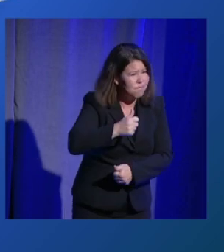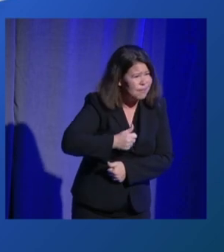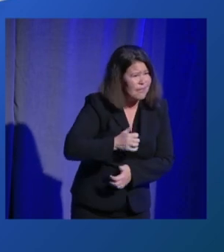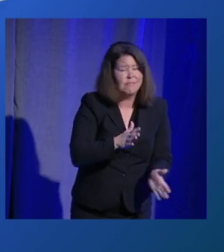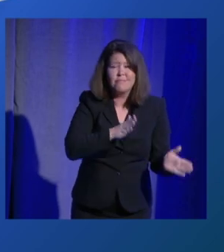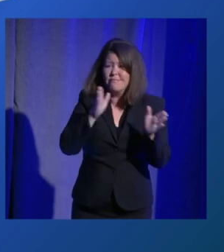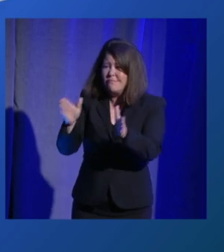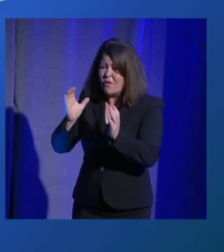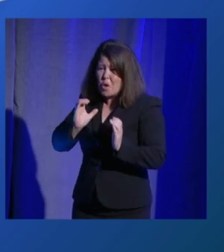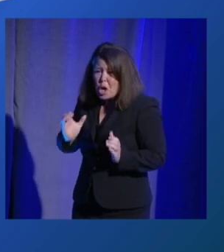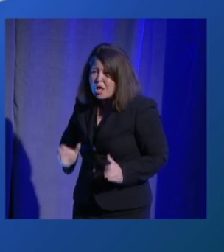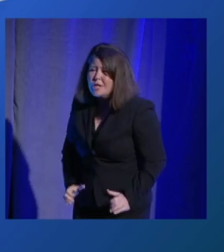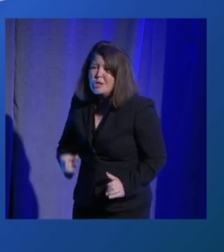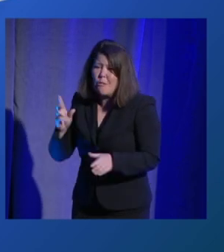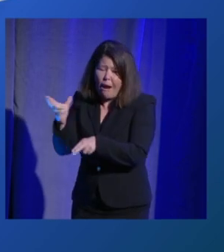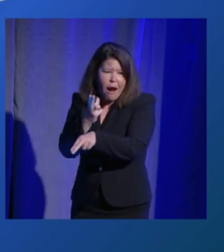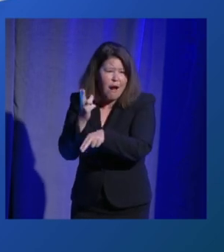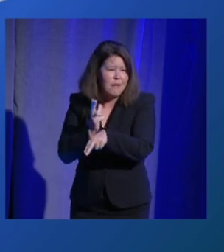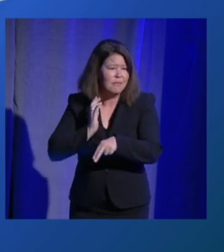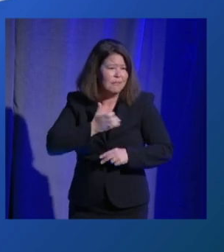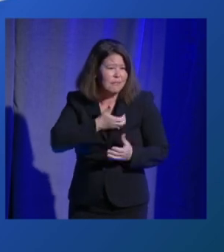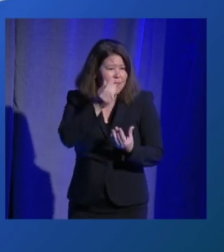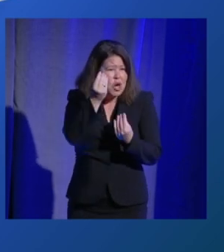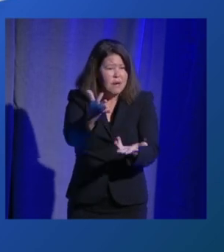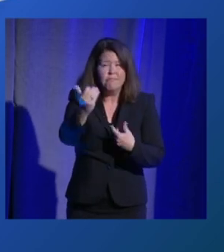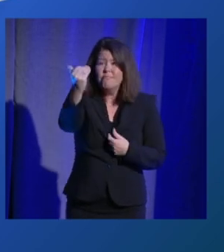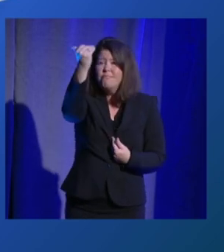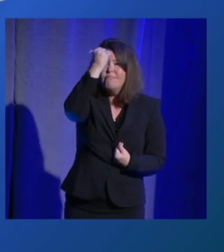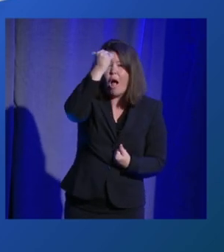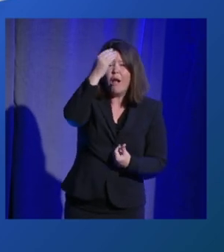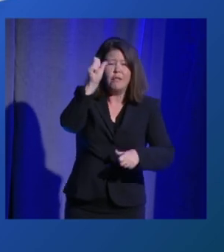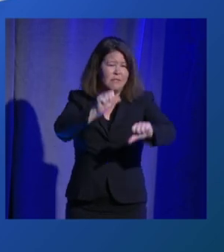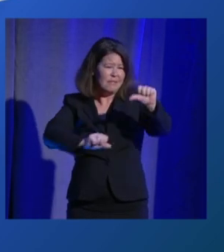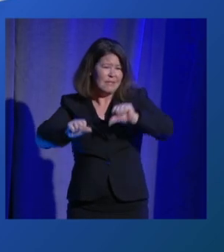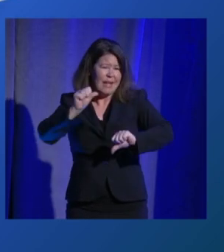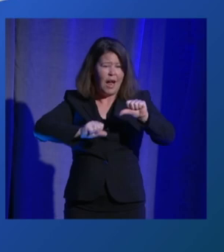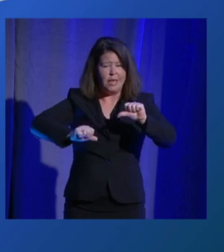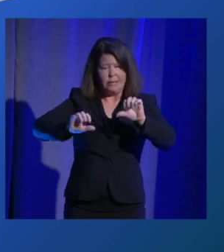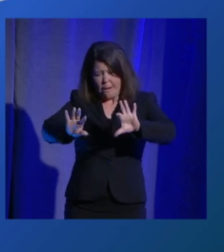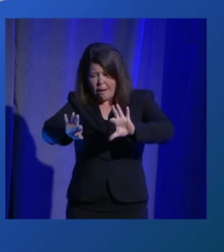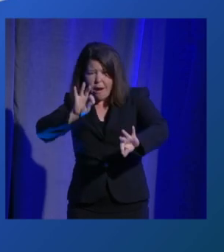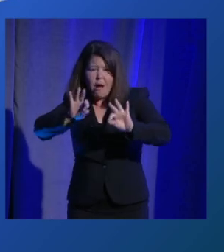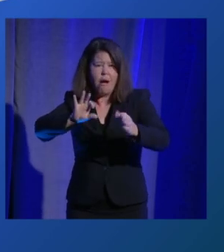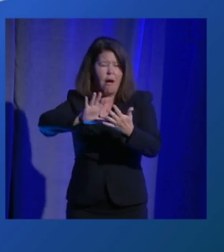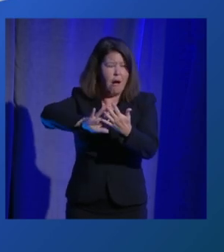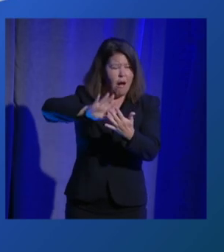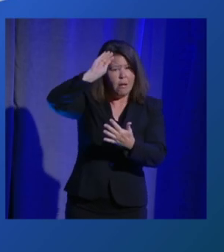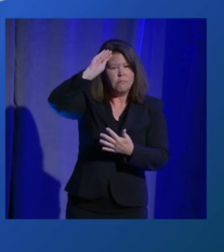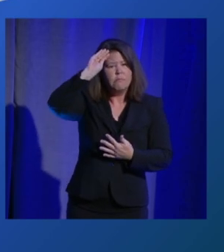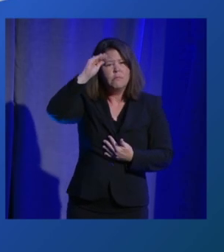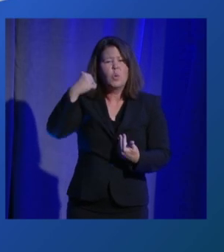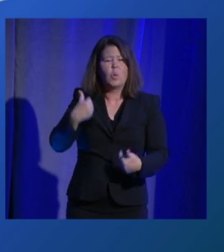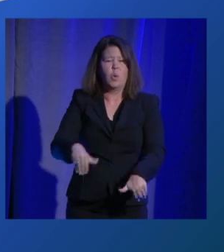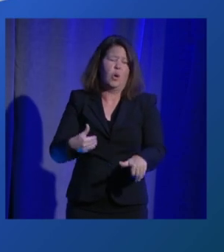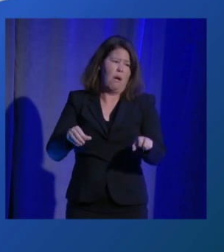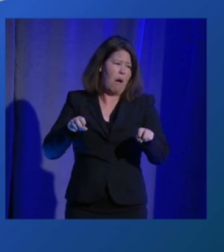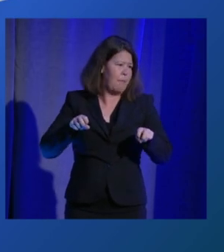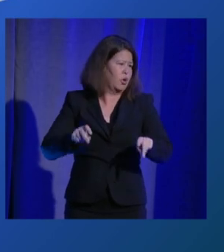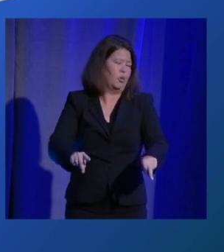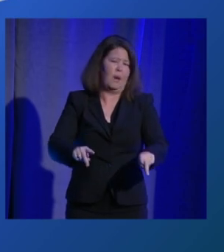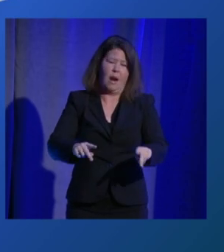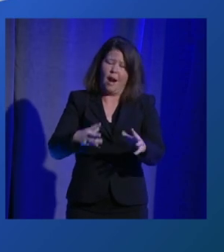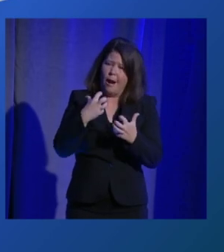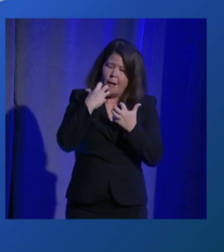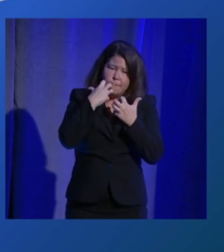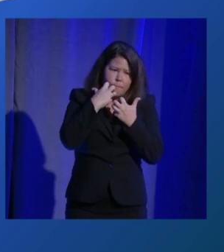consumers it's a great opportunity for knowledge and Science and Discovery and if we can do that we can can project out into